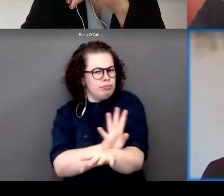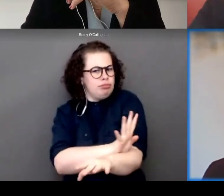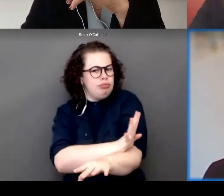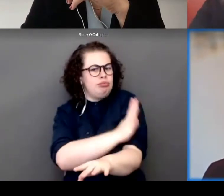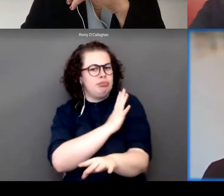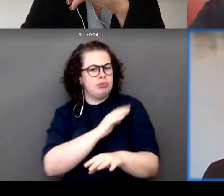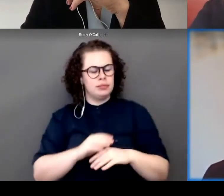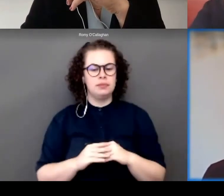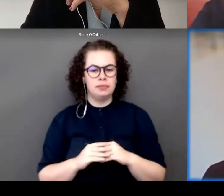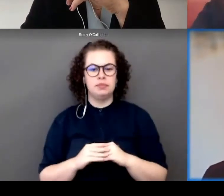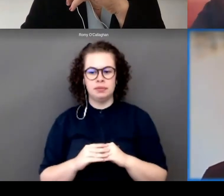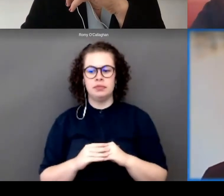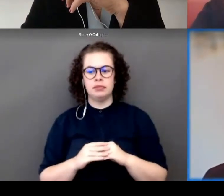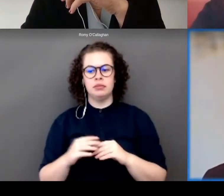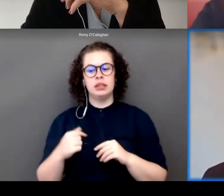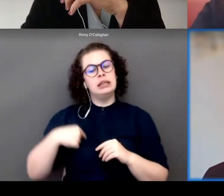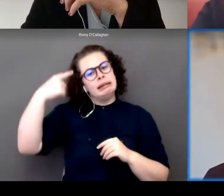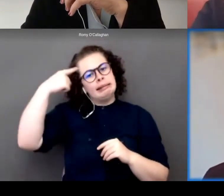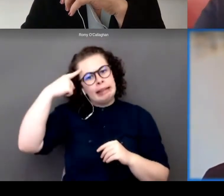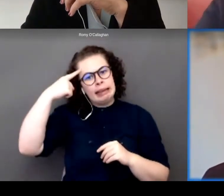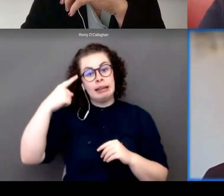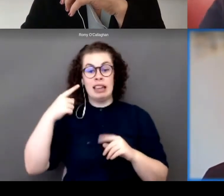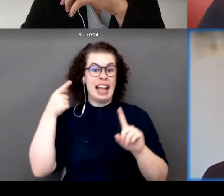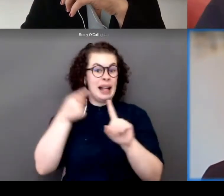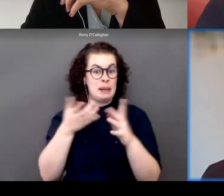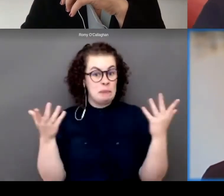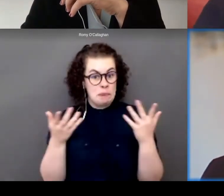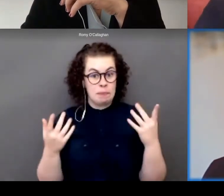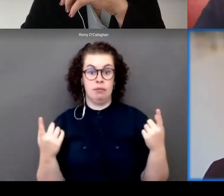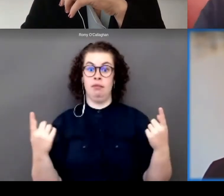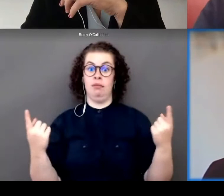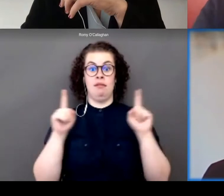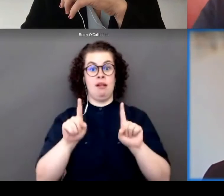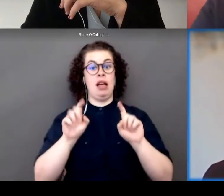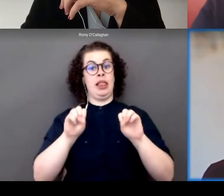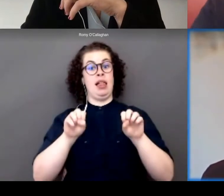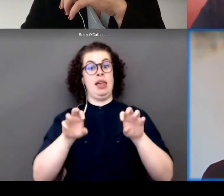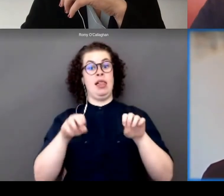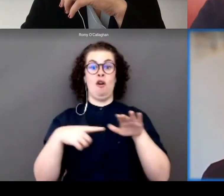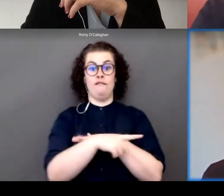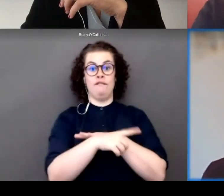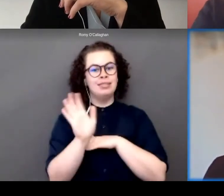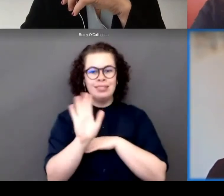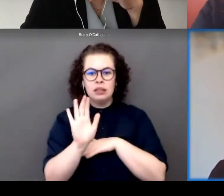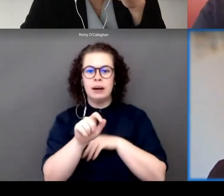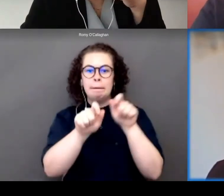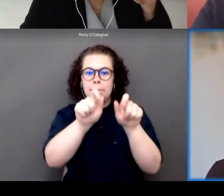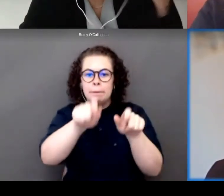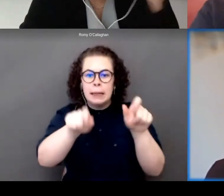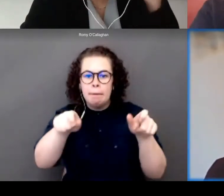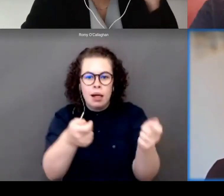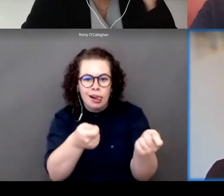thinking about a participatory perspective of the citizens and of the